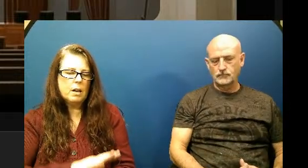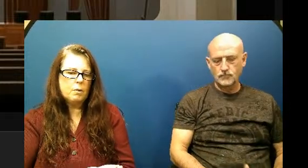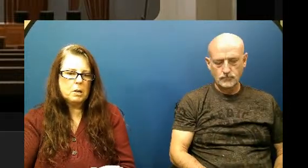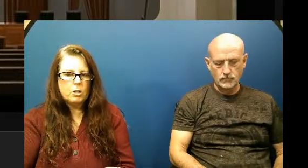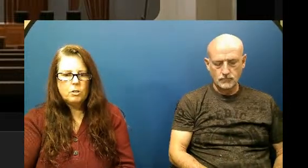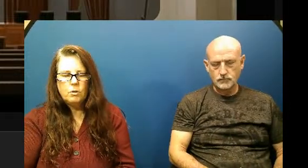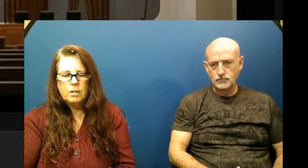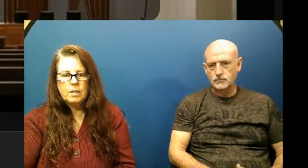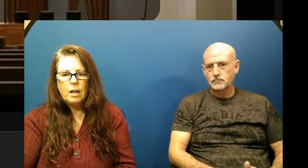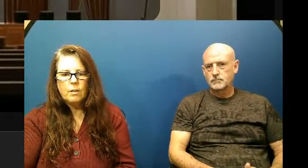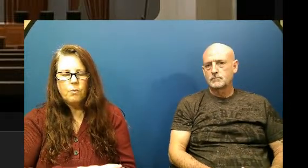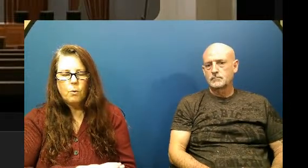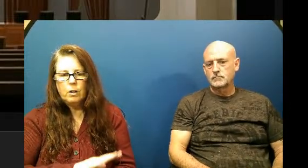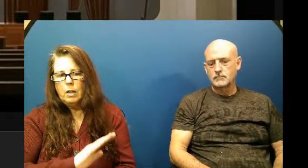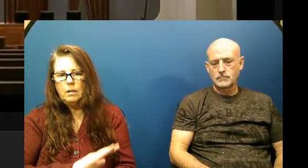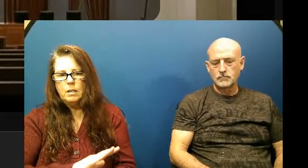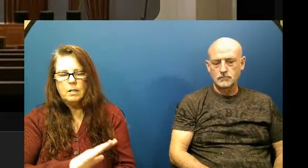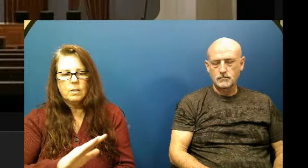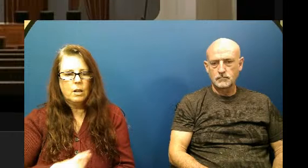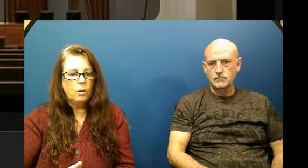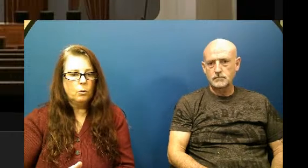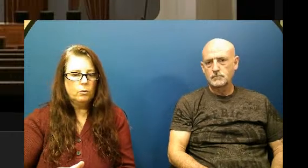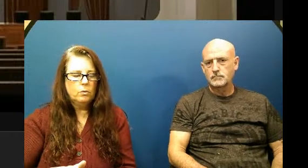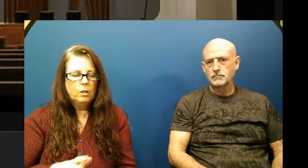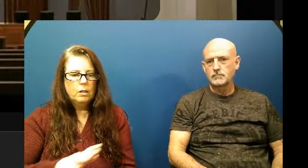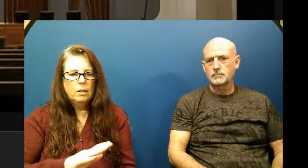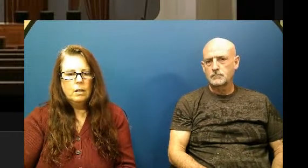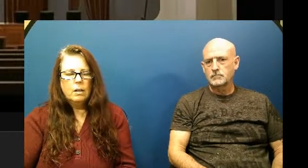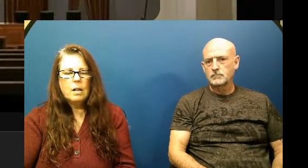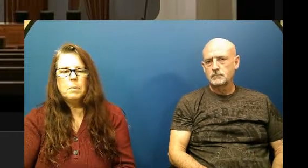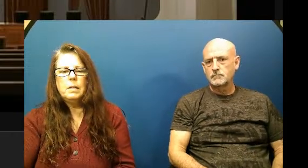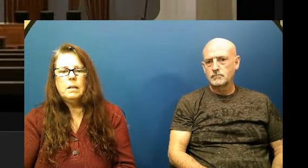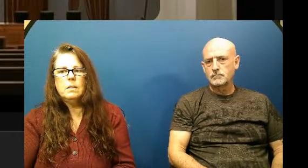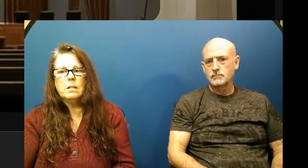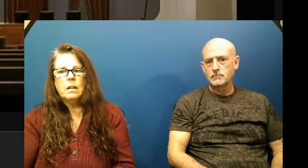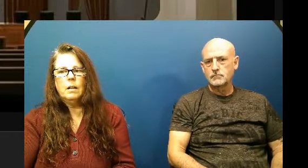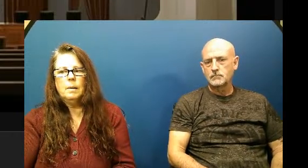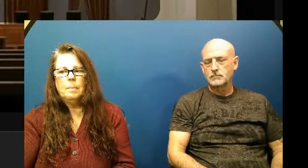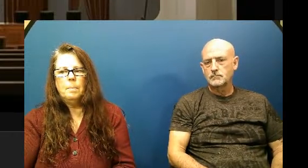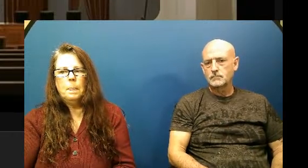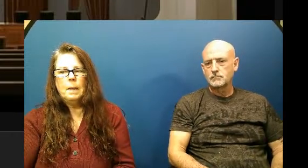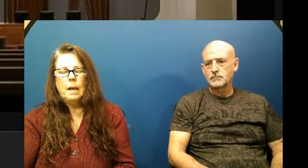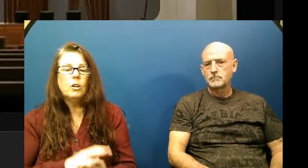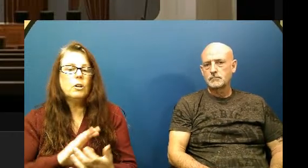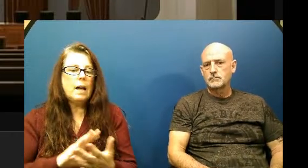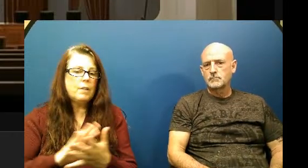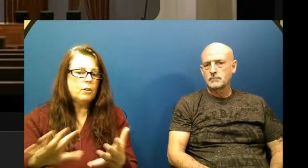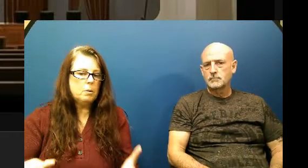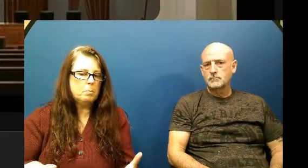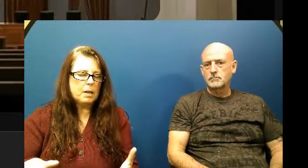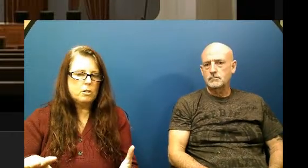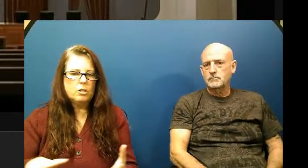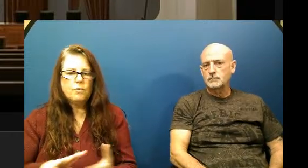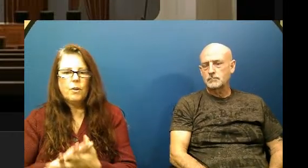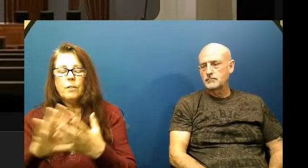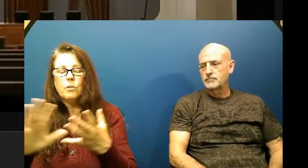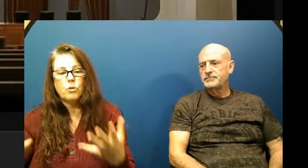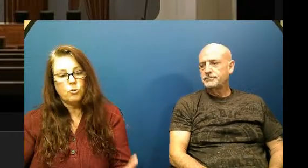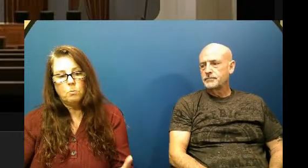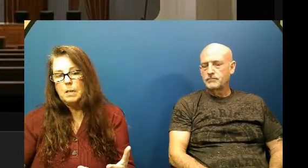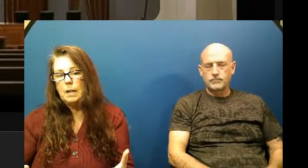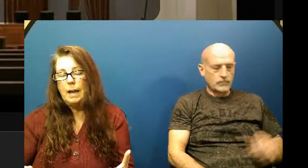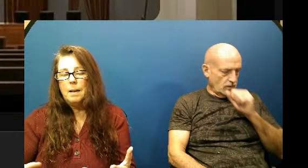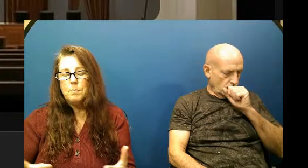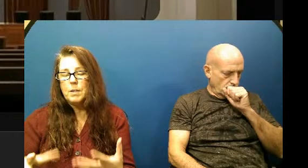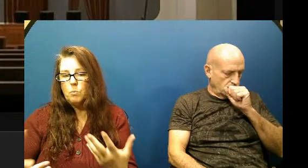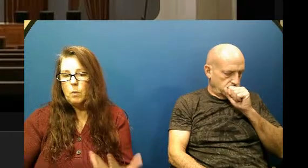the government could do this to other foreign entities that own companies. And it could have other implications for other